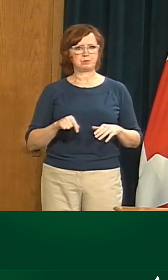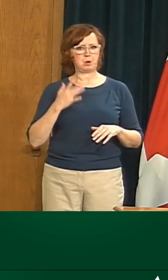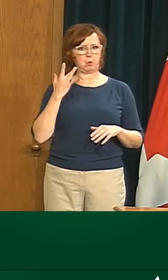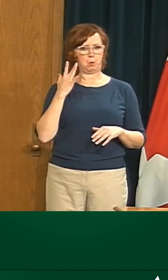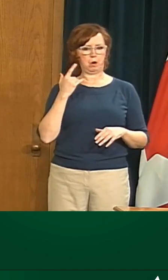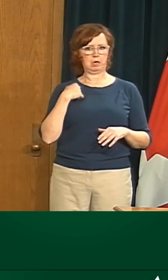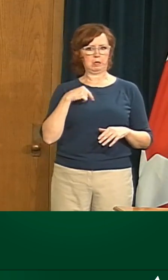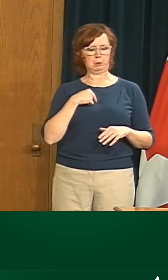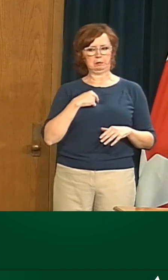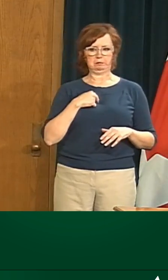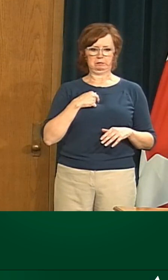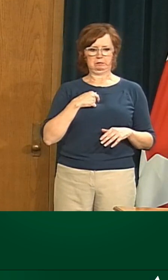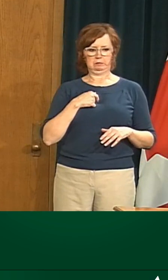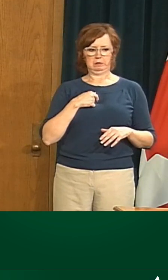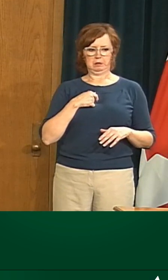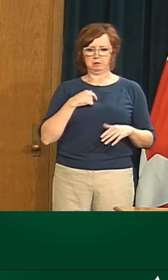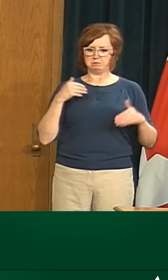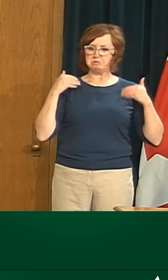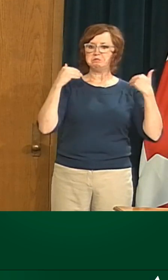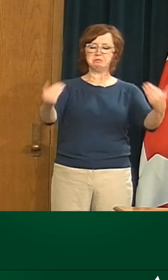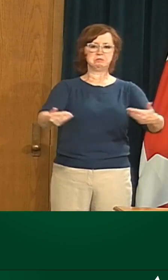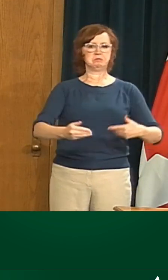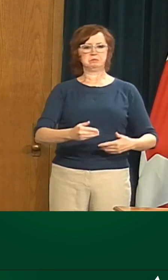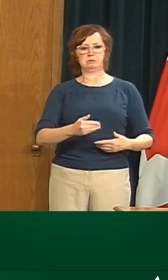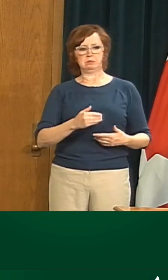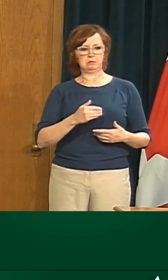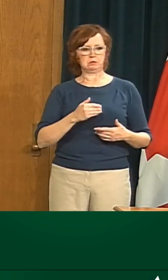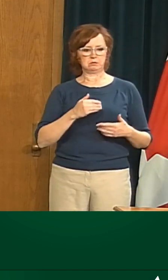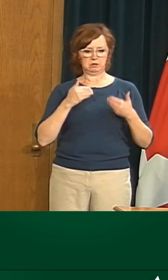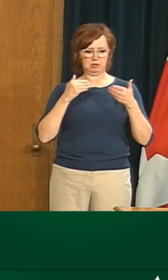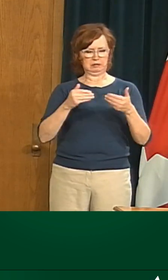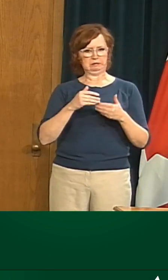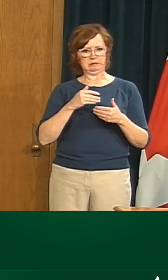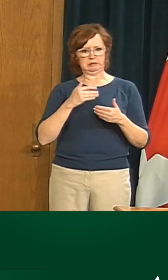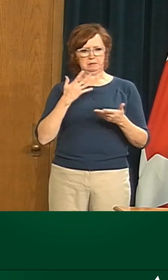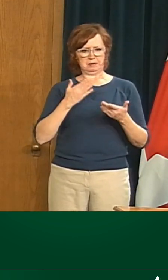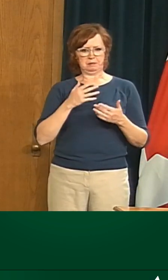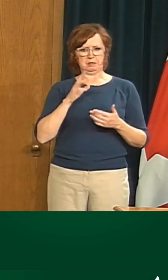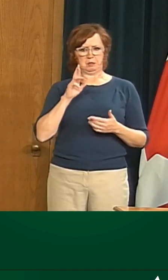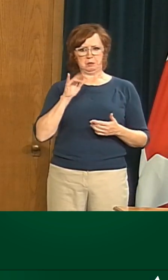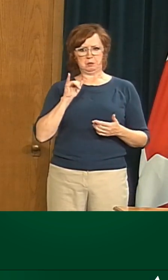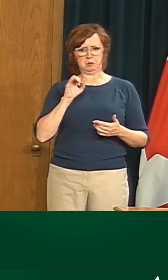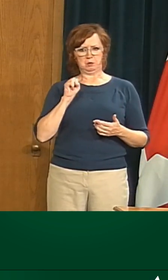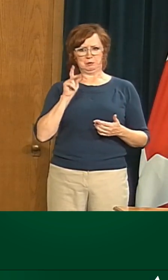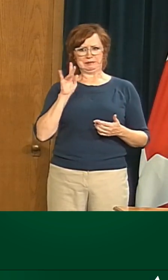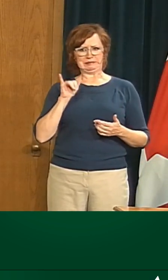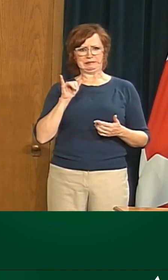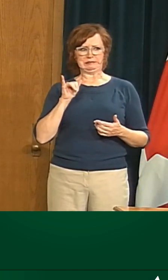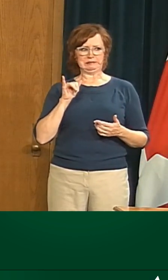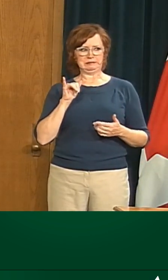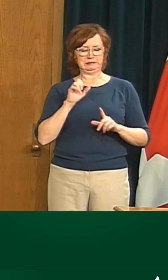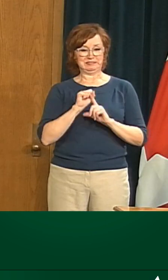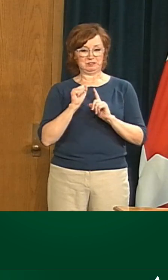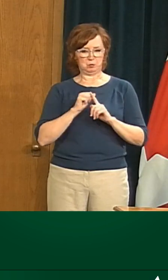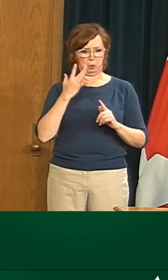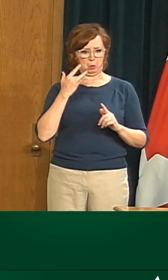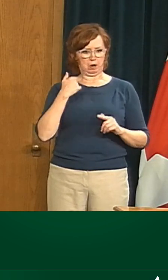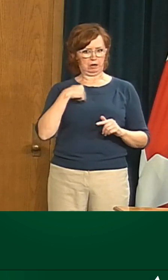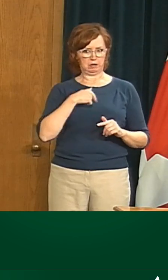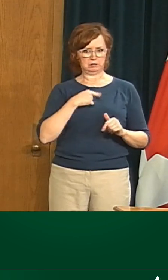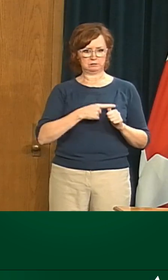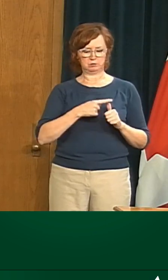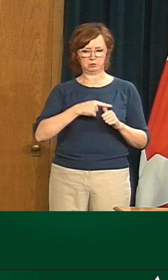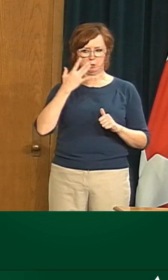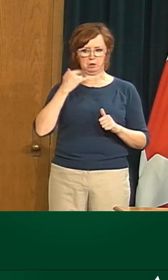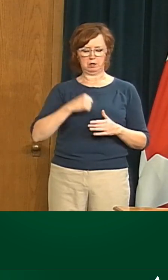other jurisdictions? I mean, why should Saskatchewan be the guinea pig or the canary in the coal mine here? Do you want to speak to that first at all, and then